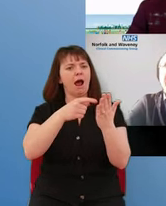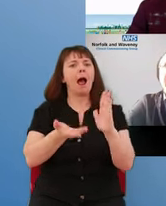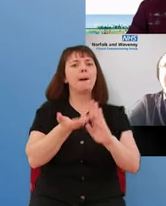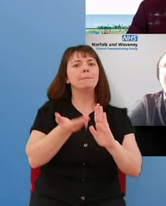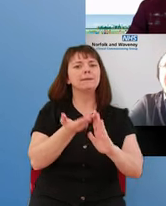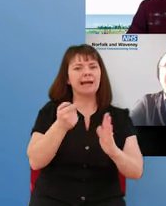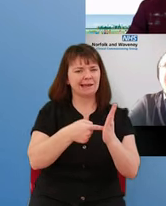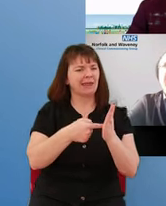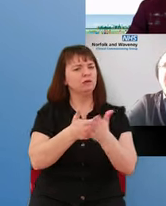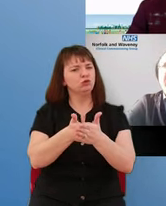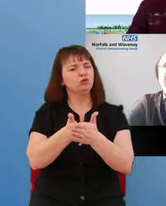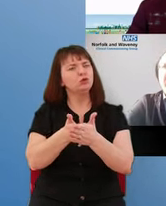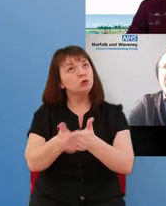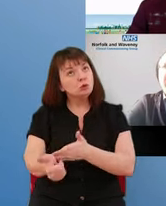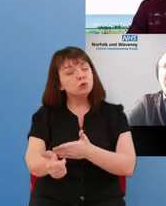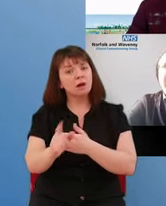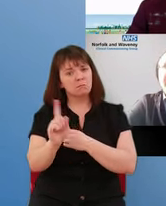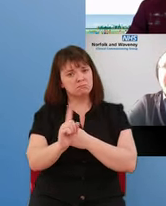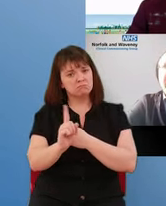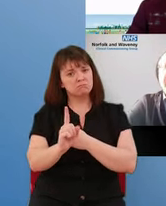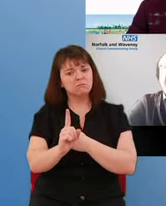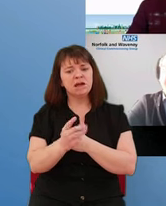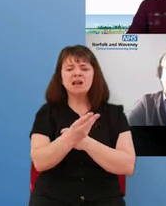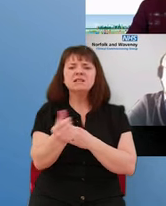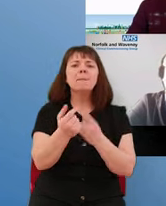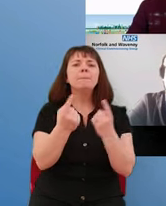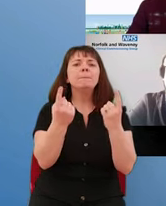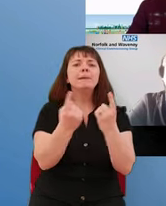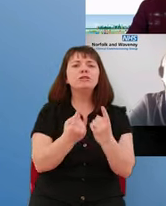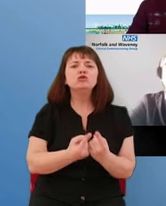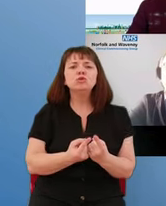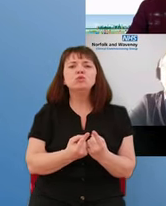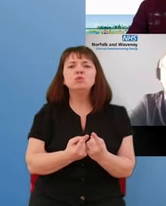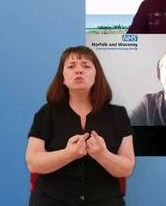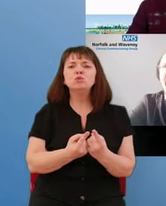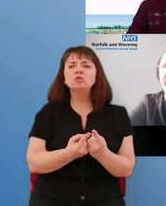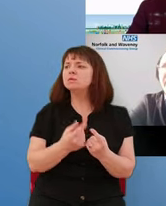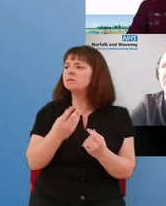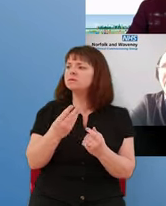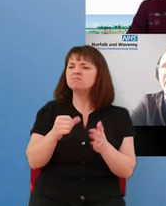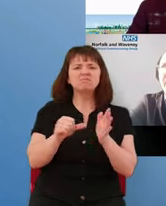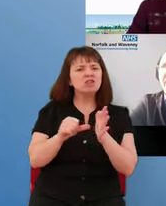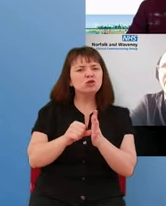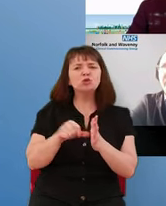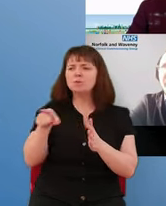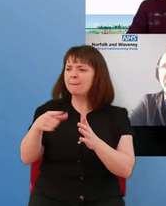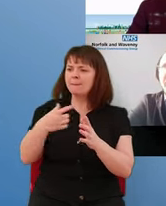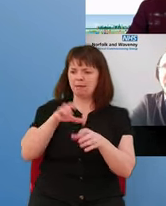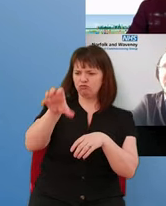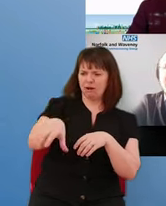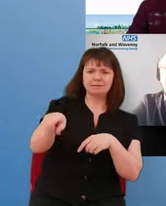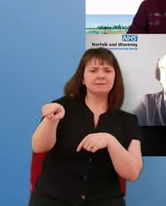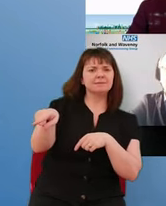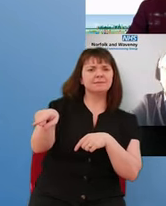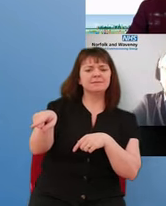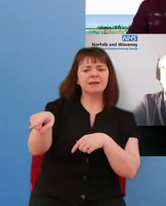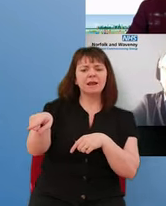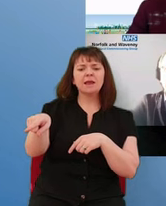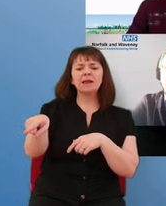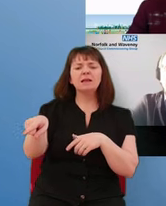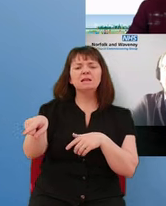up on. You know, just being able to evidence that they've reviewed the safety warnings and looked